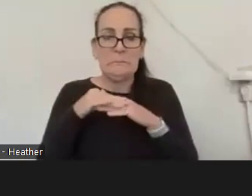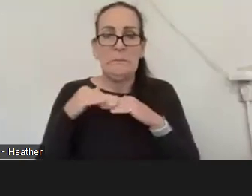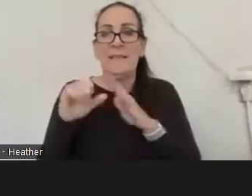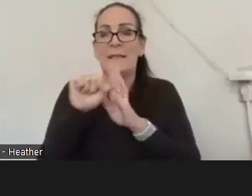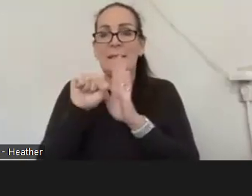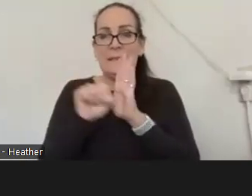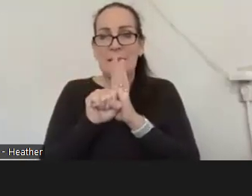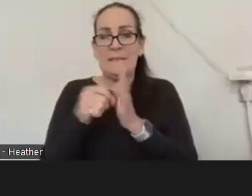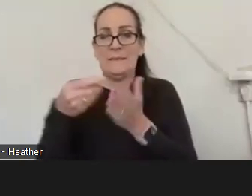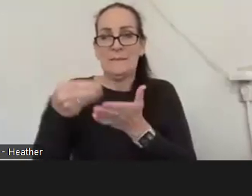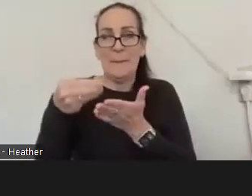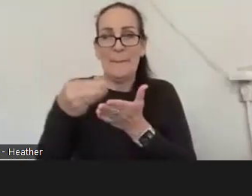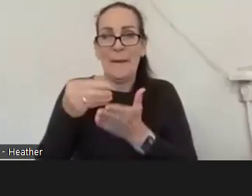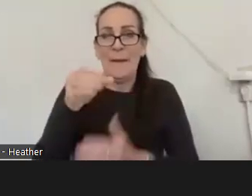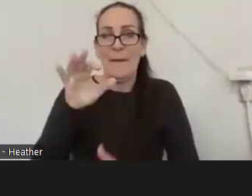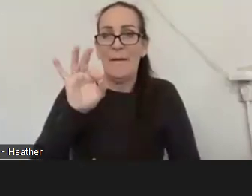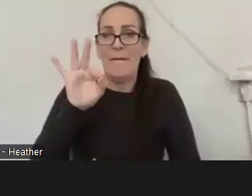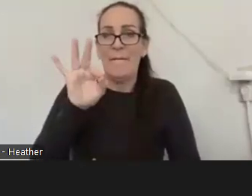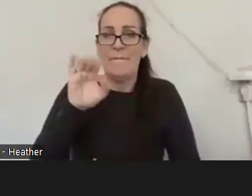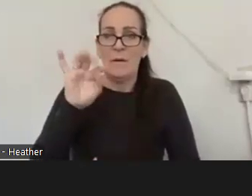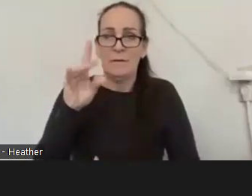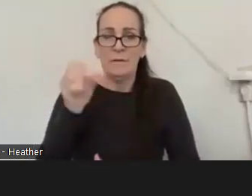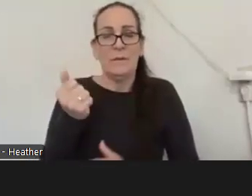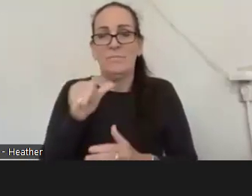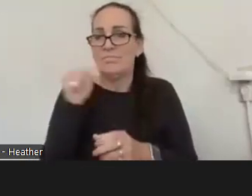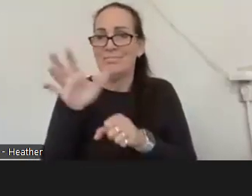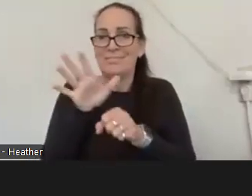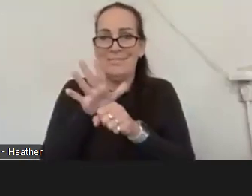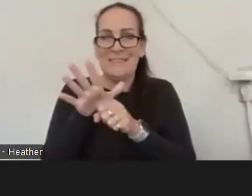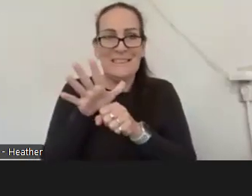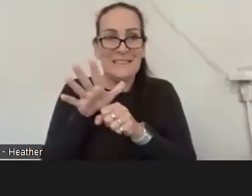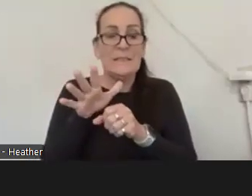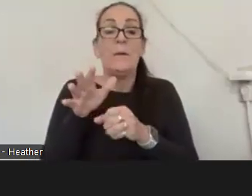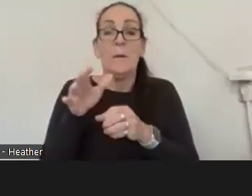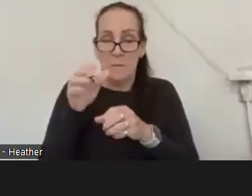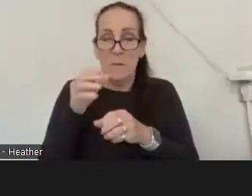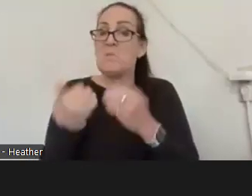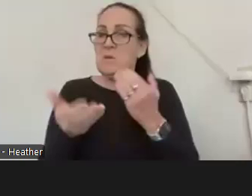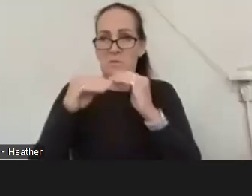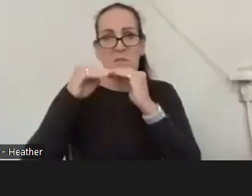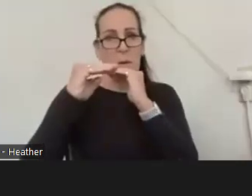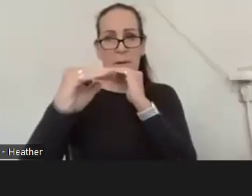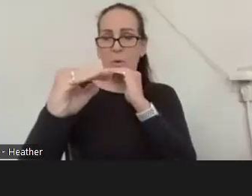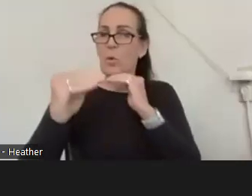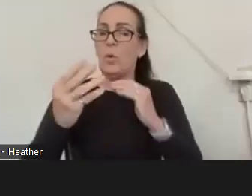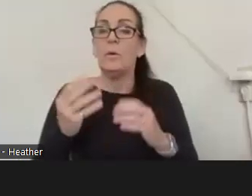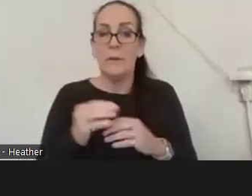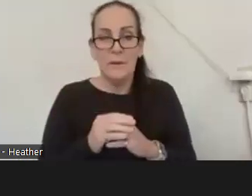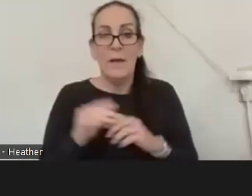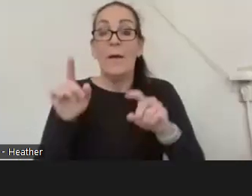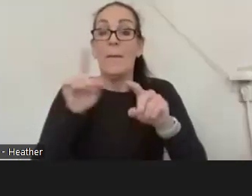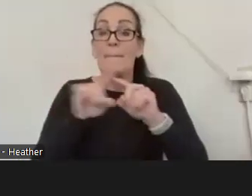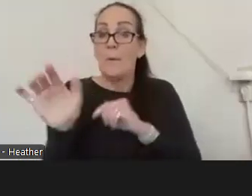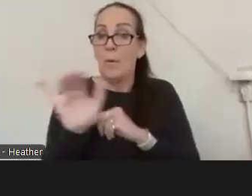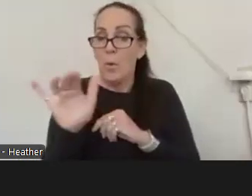been fairly stable, and thankfully, so far, but also the